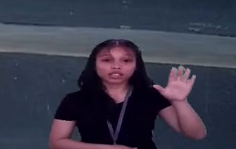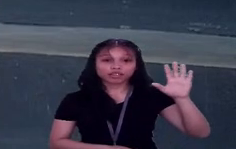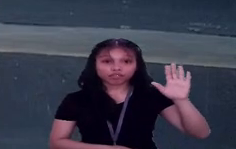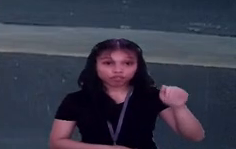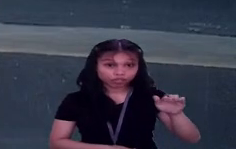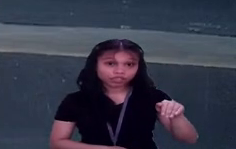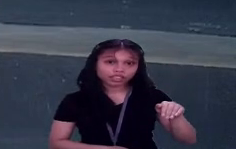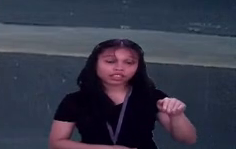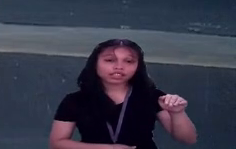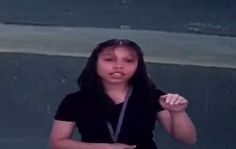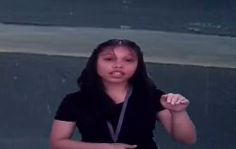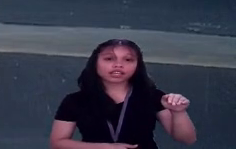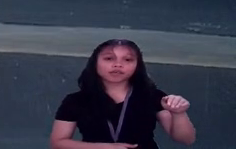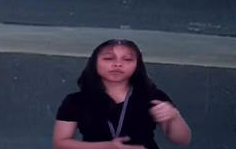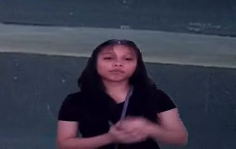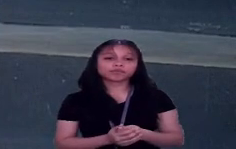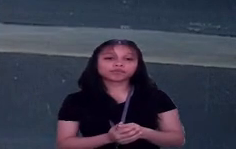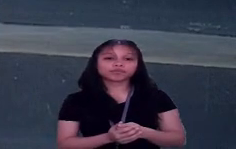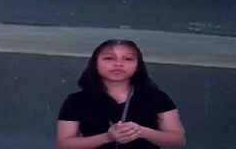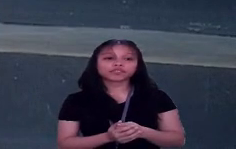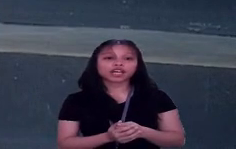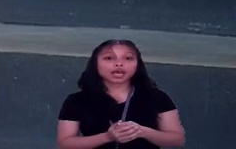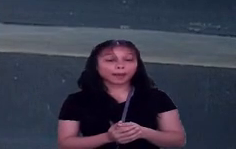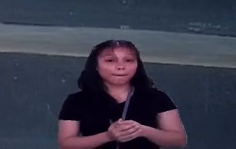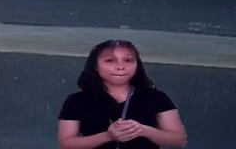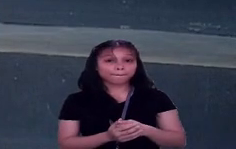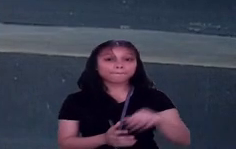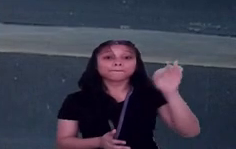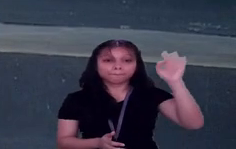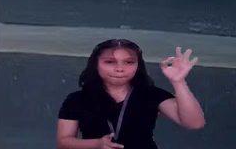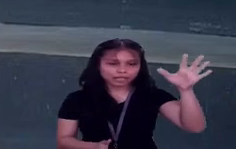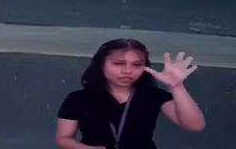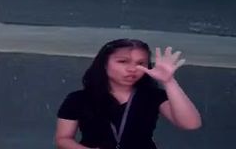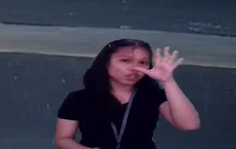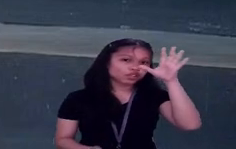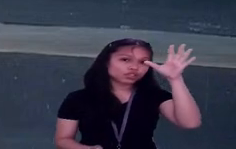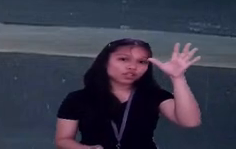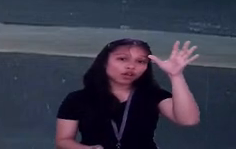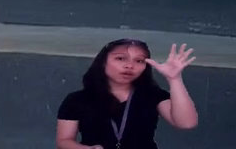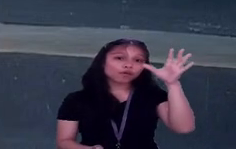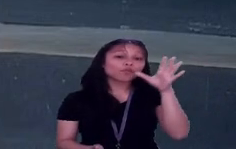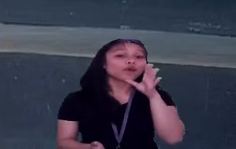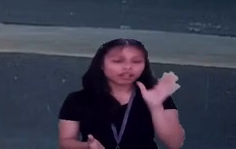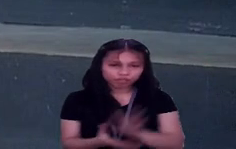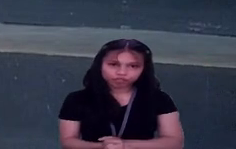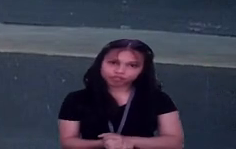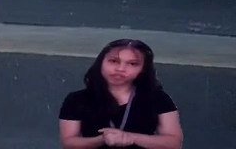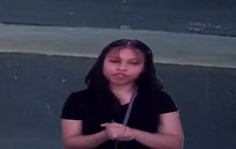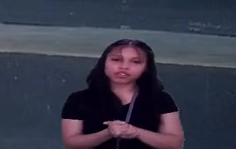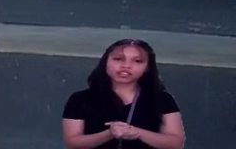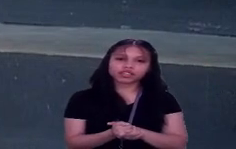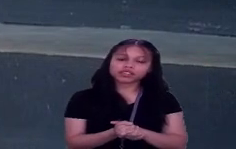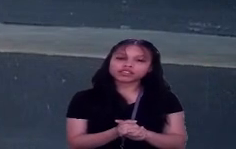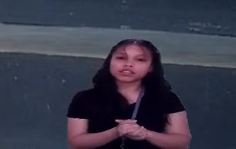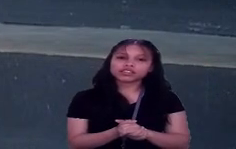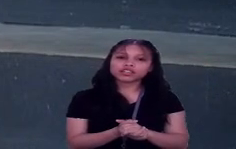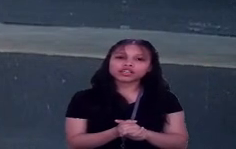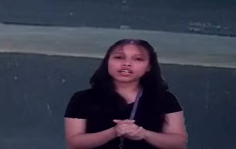2015, I've got the privilege to be a pastor's wife for almost 6 years to Pastor Joseph R. Aquino.